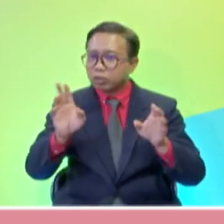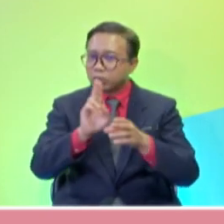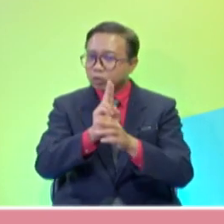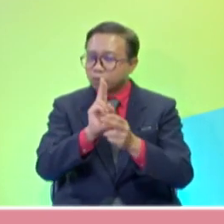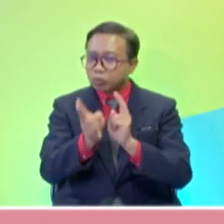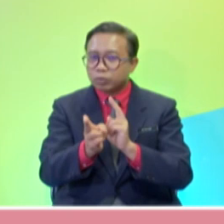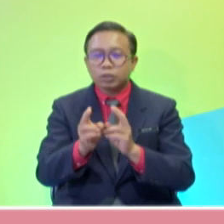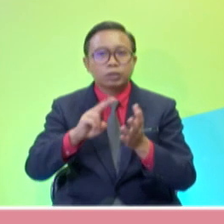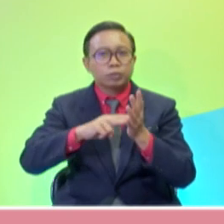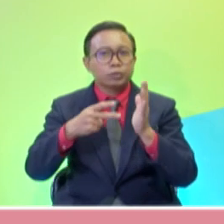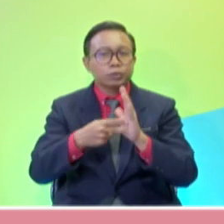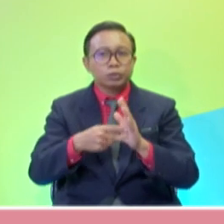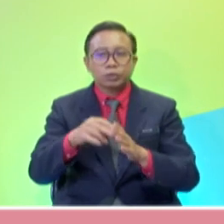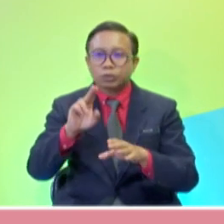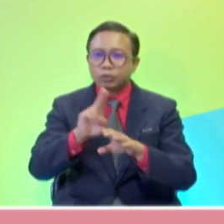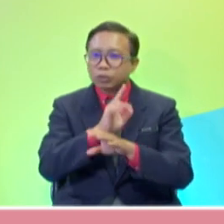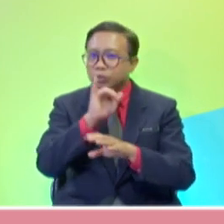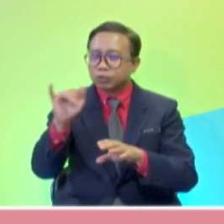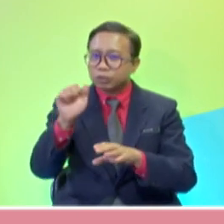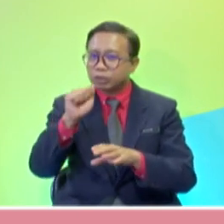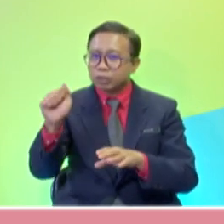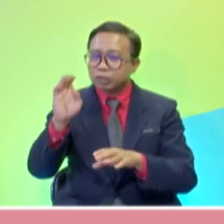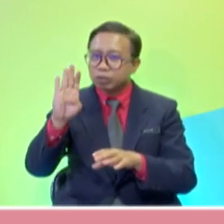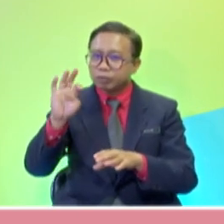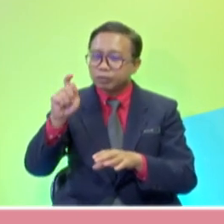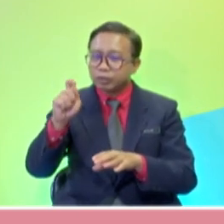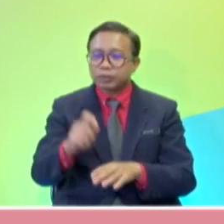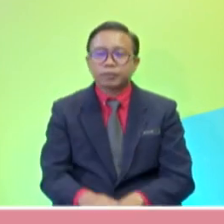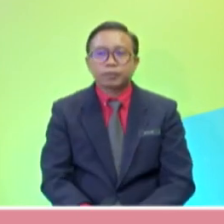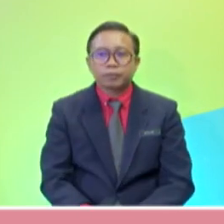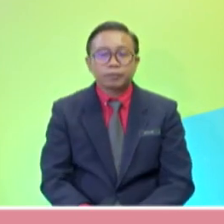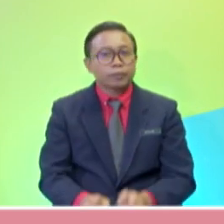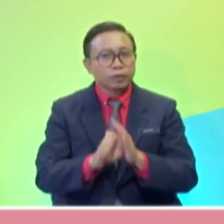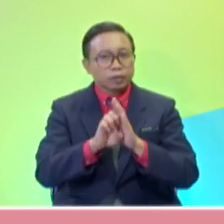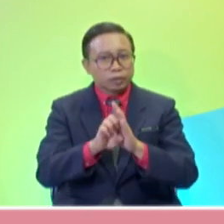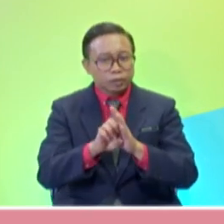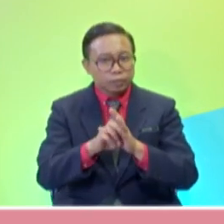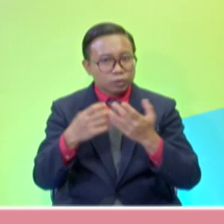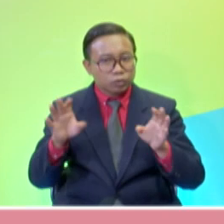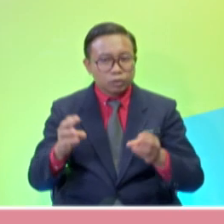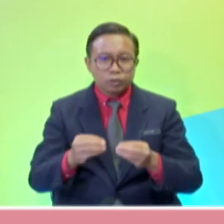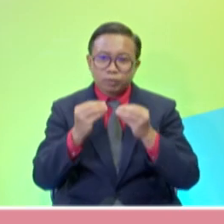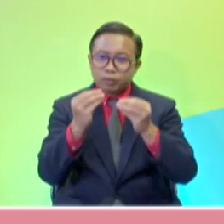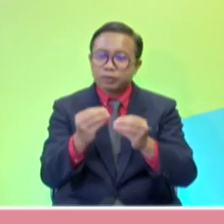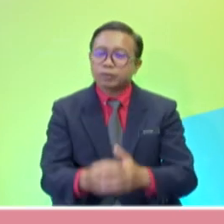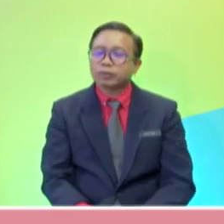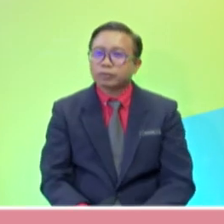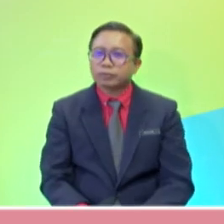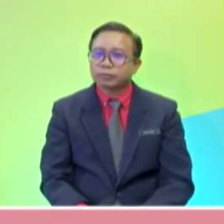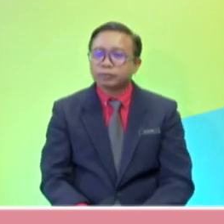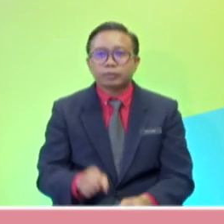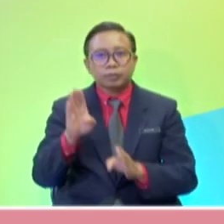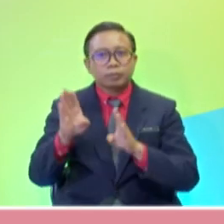meaning, using a bit. Okay, so the example is already given there. The